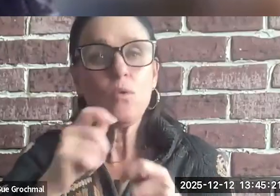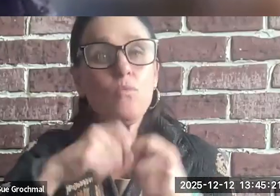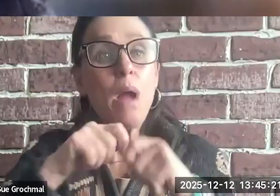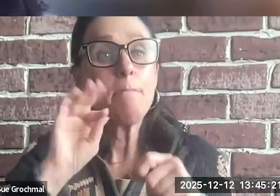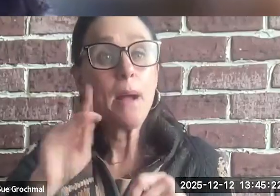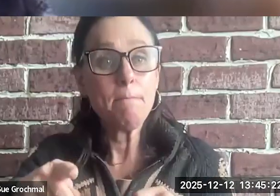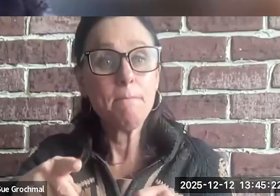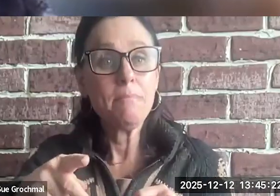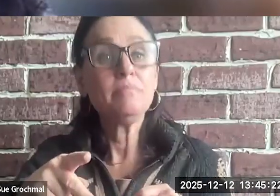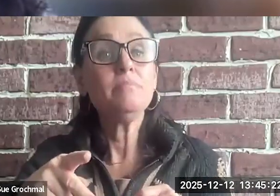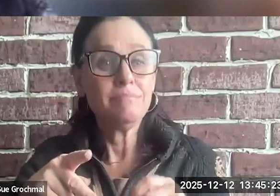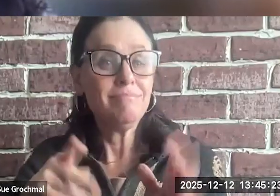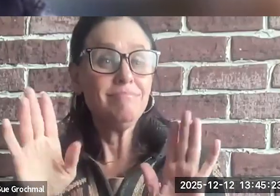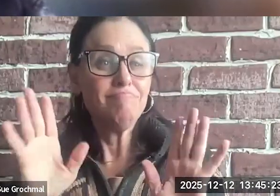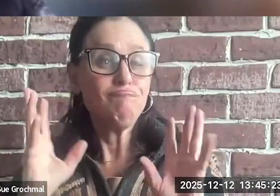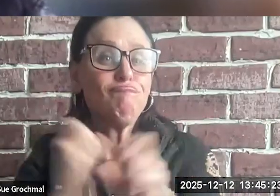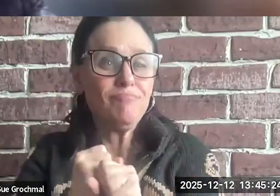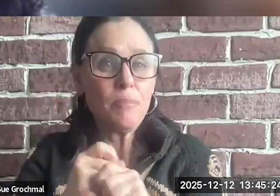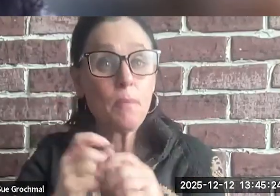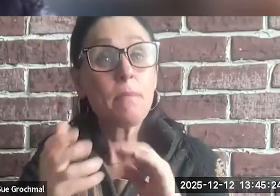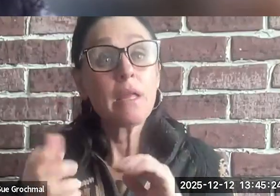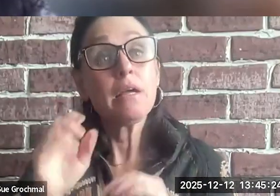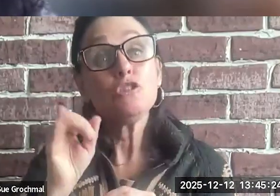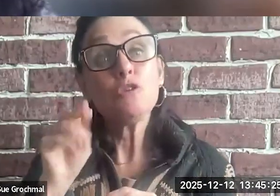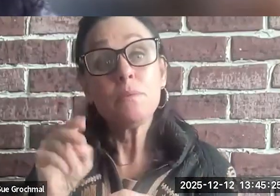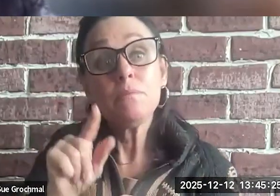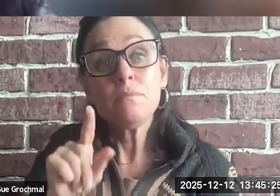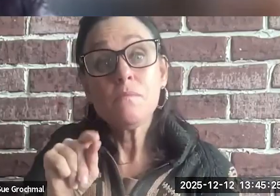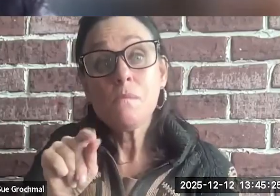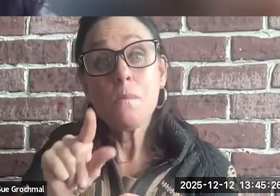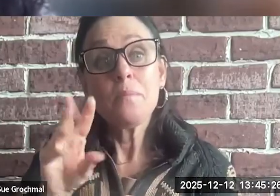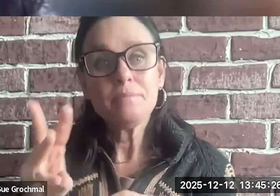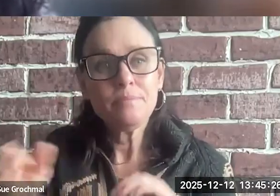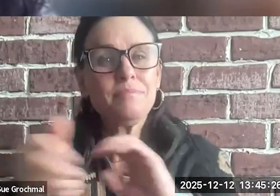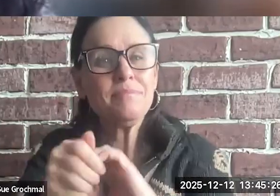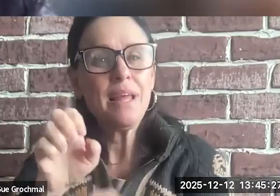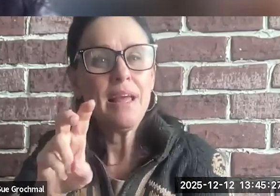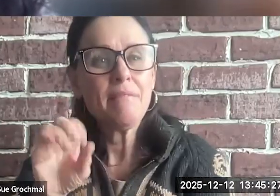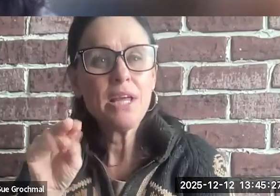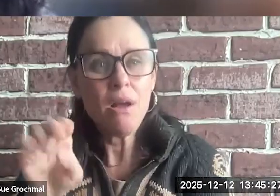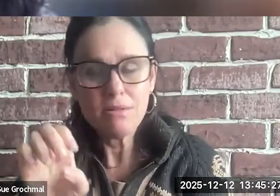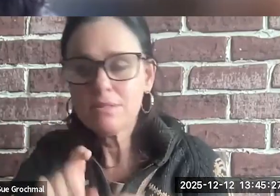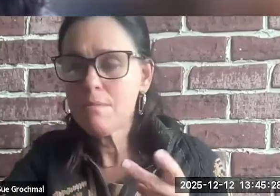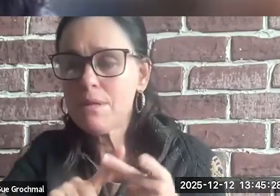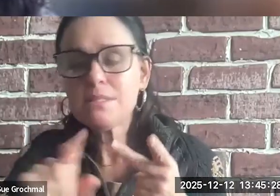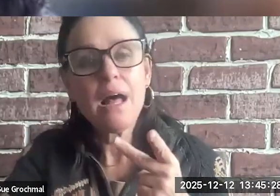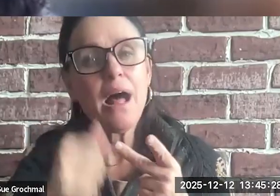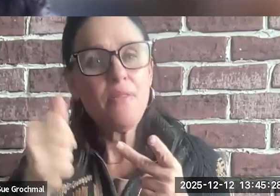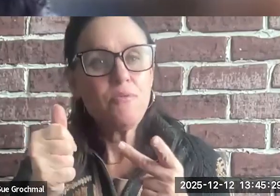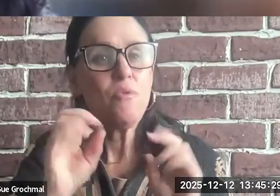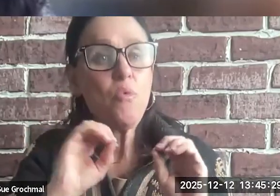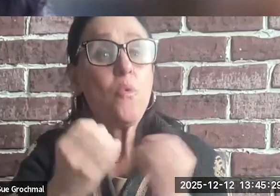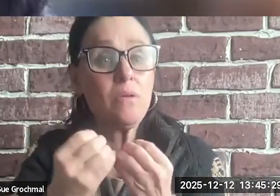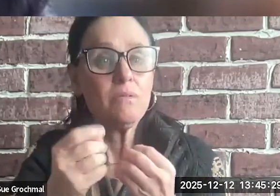January 2026, we will be working in partnership with Eviance and other organizations